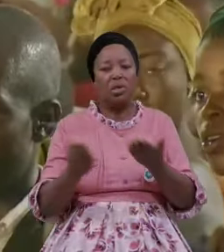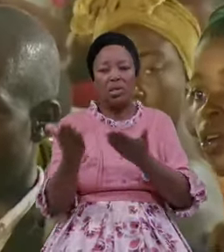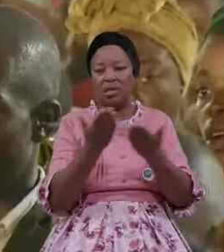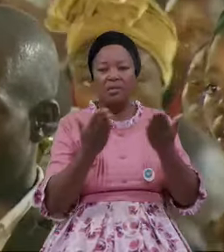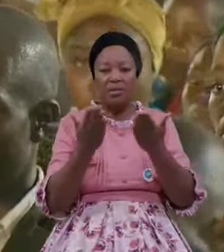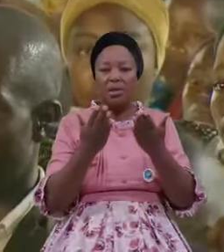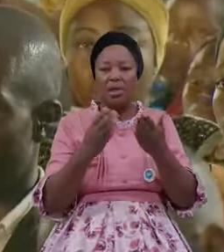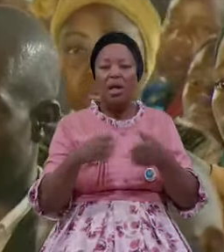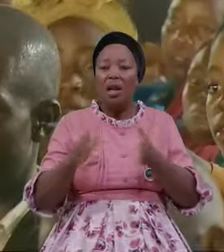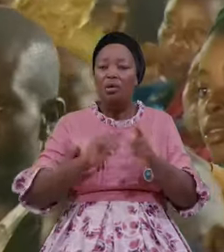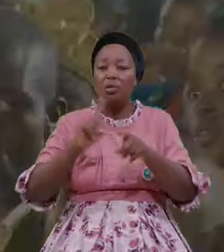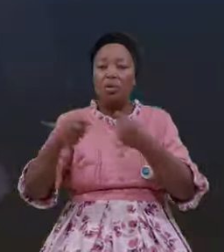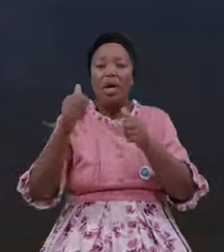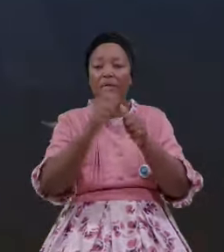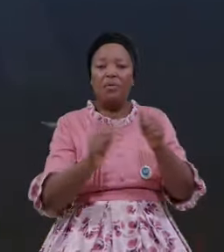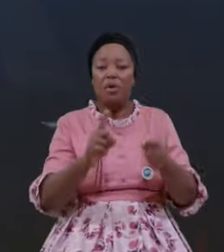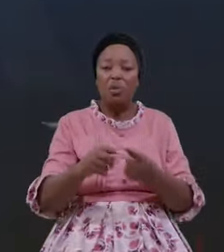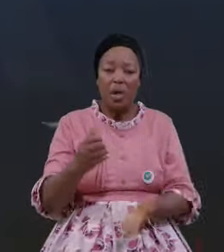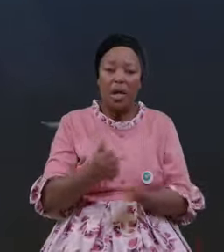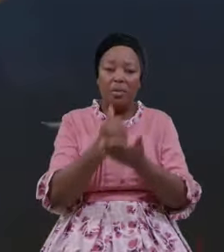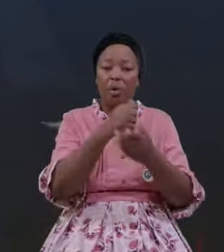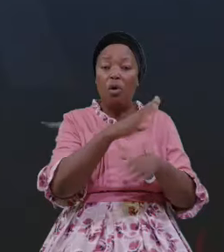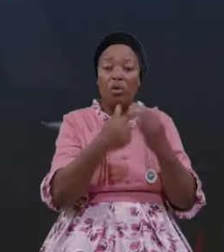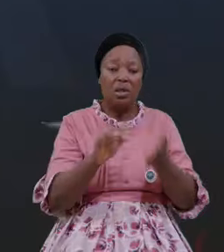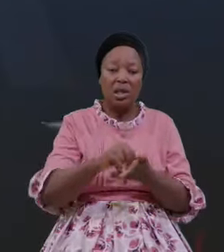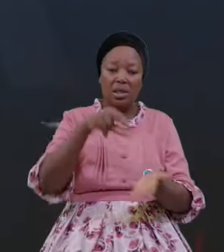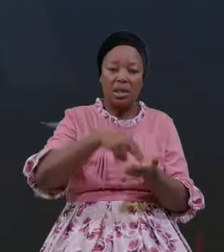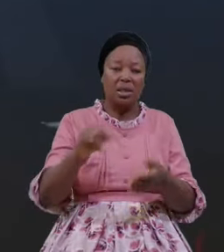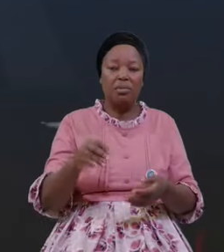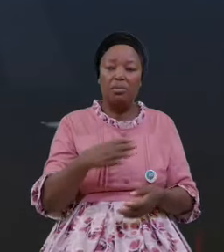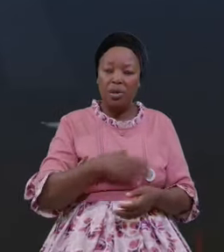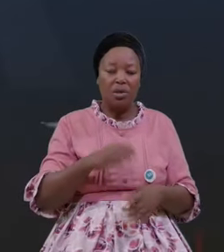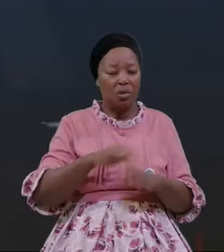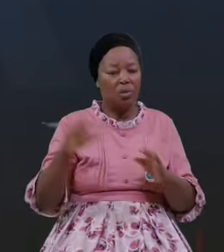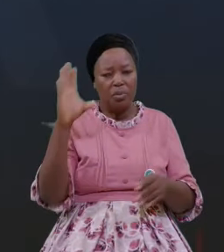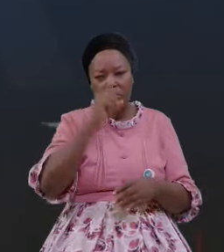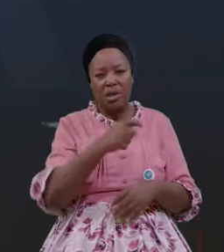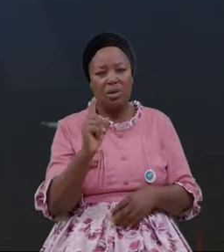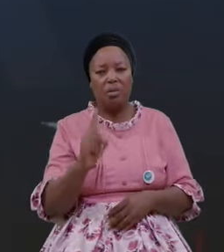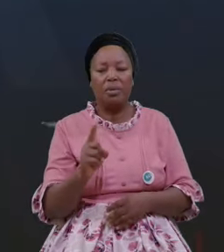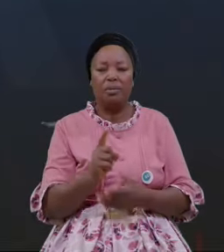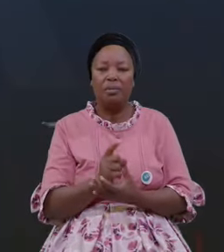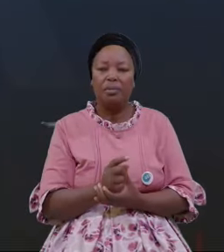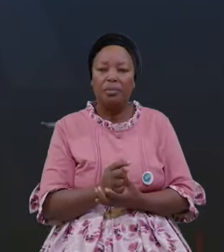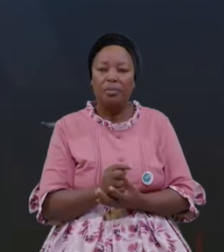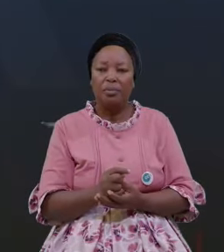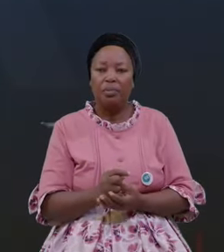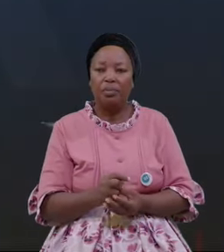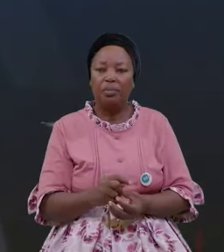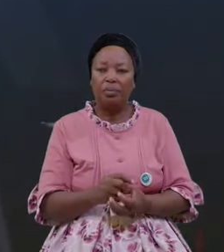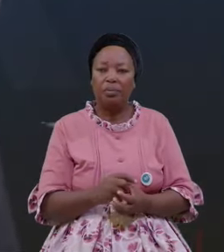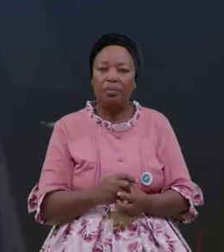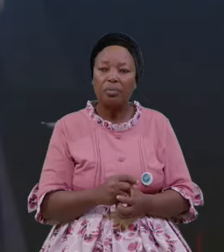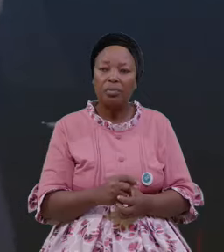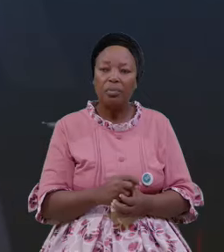go outside, left and right. Someone standing there. Please, don't miss anybody. Make sure you get the data. We shall send them SMS this